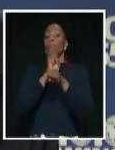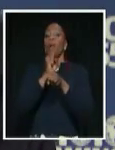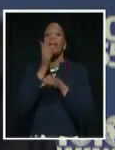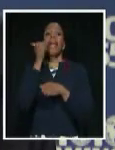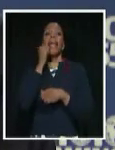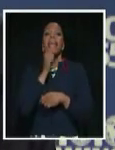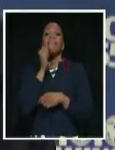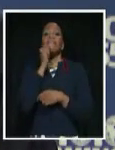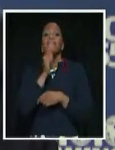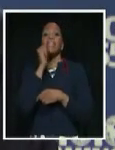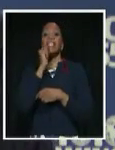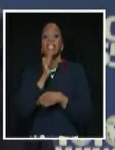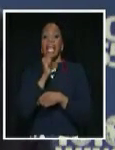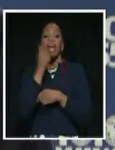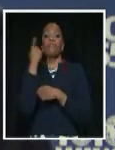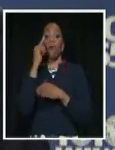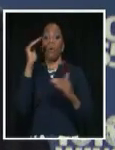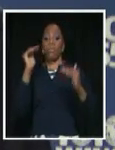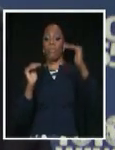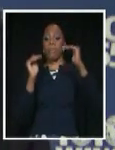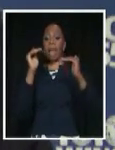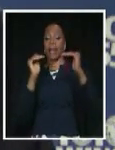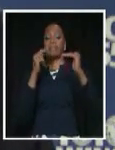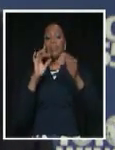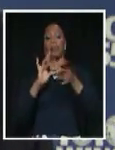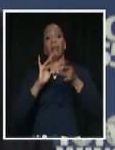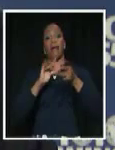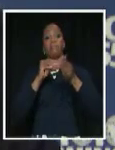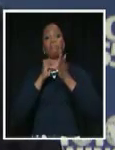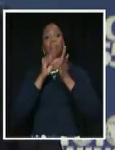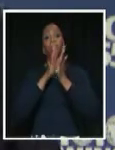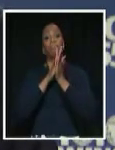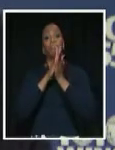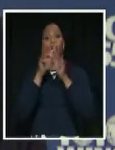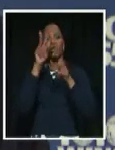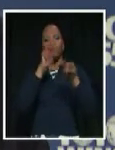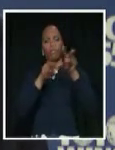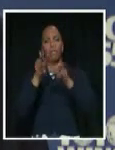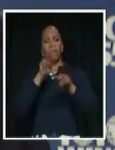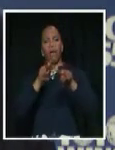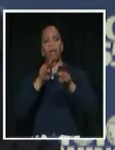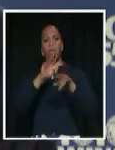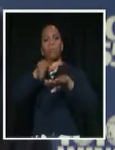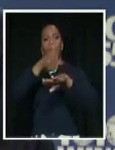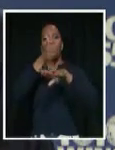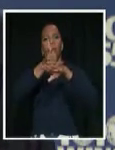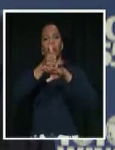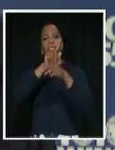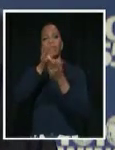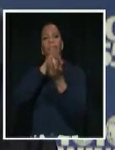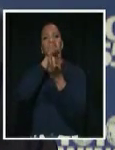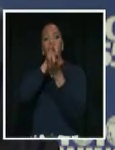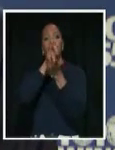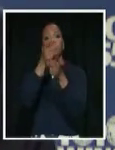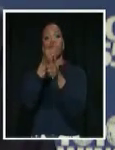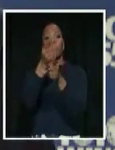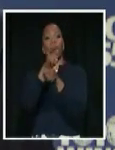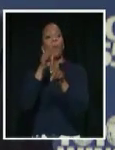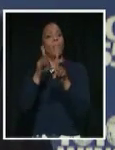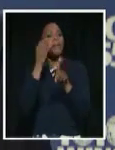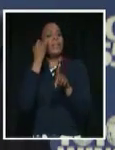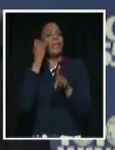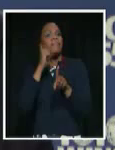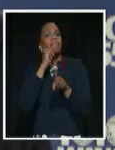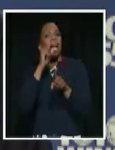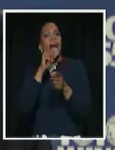that balance the right way. I say very clearly, if surveillance is based on specific leads, it is appropriate. But if it's not based